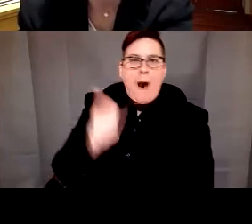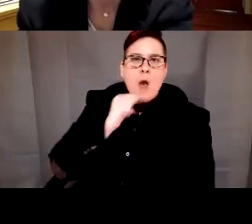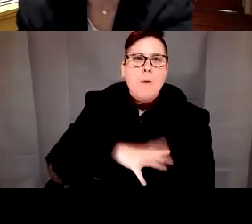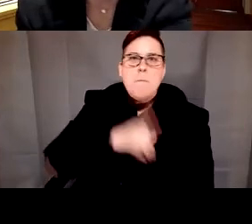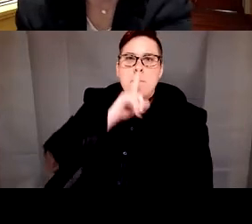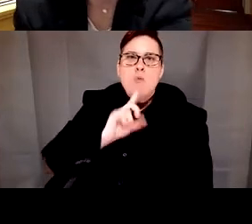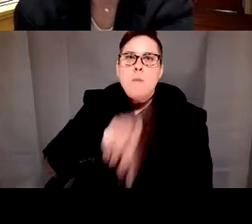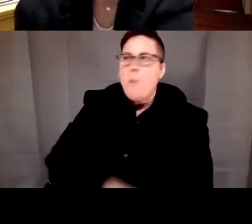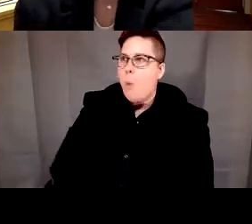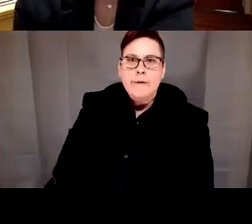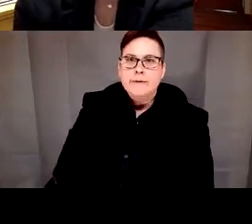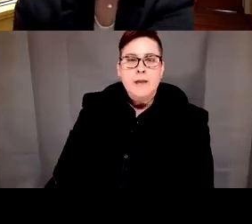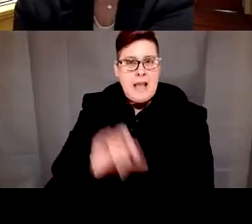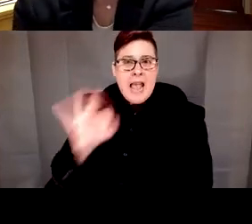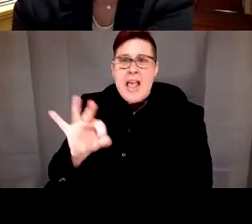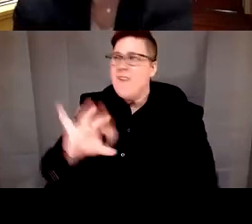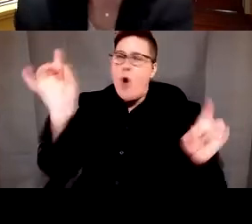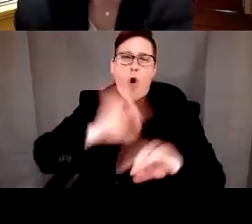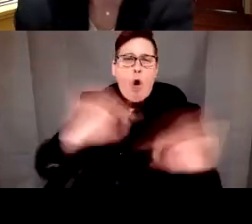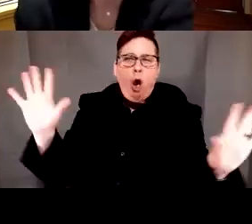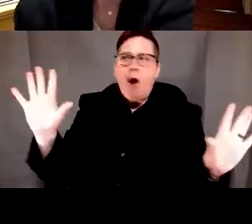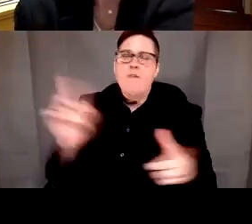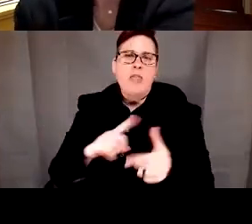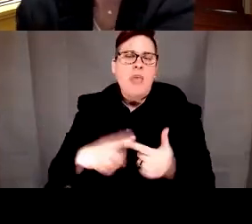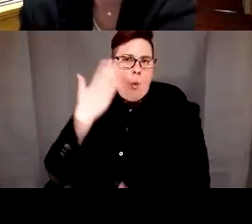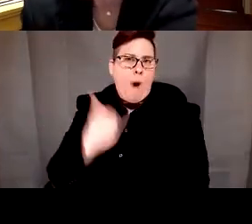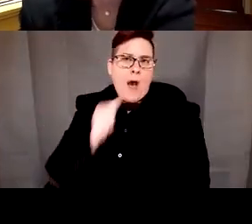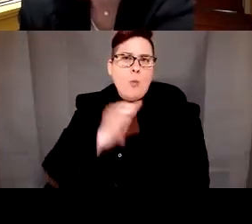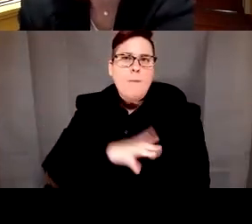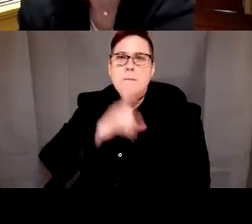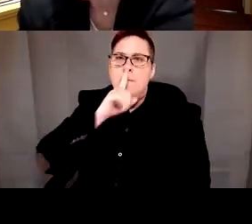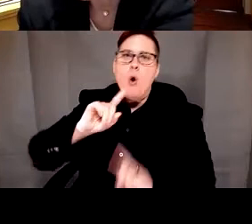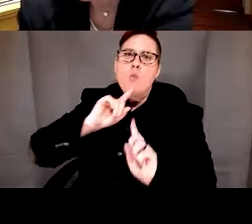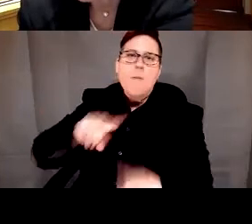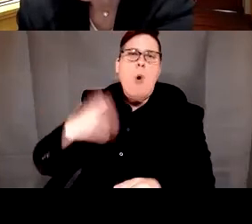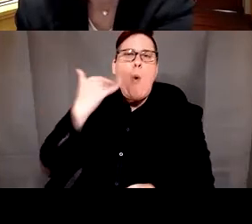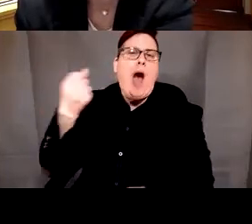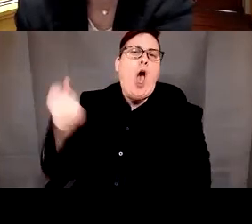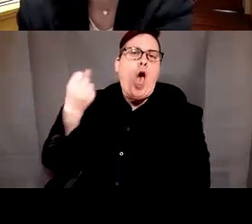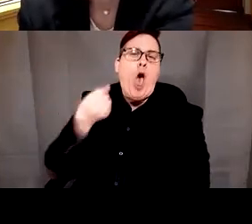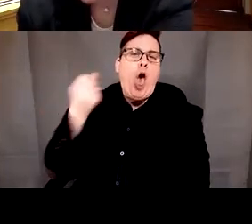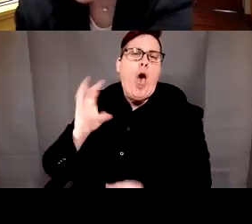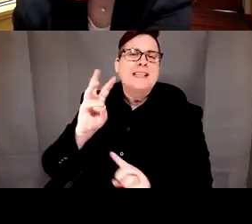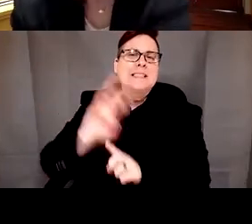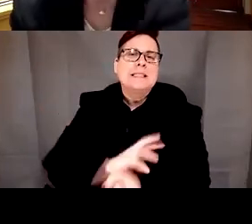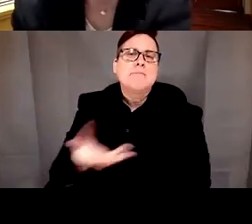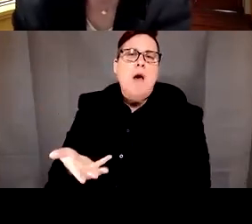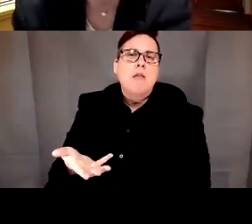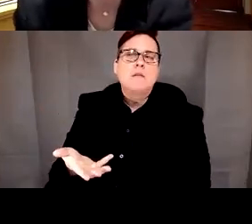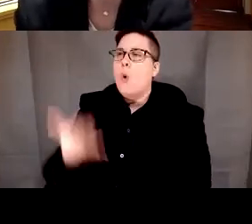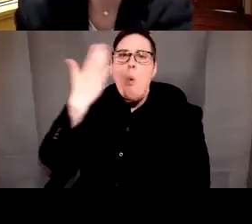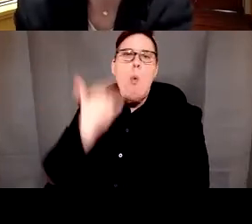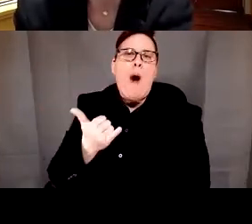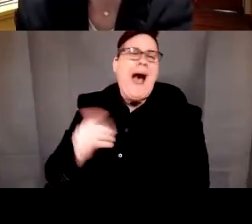it? Or why, if it was so terrible, why didn't she report it for 6 months? Why did she ignore